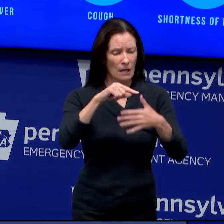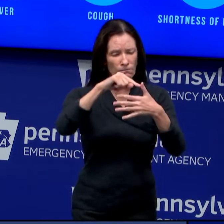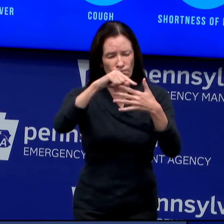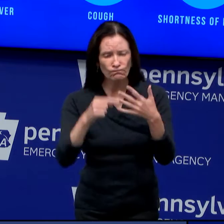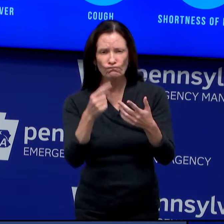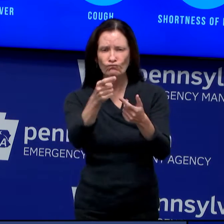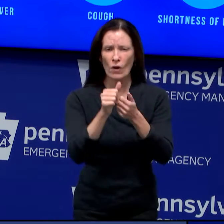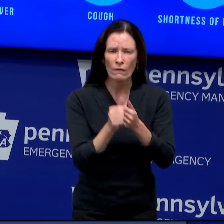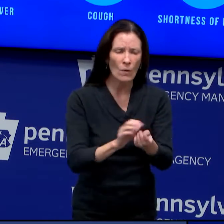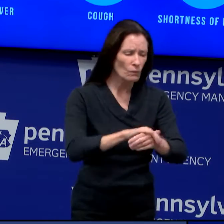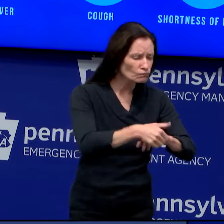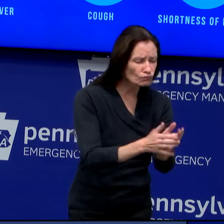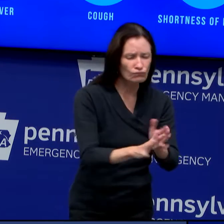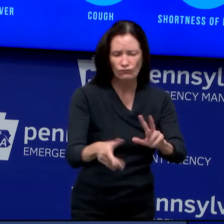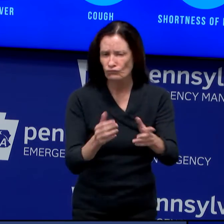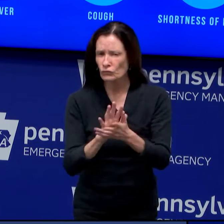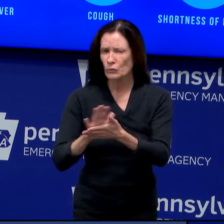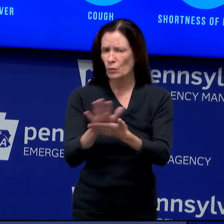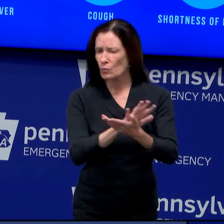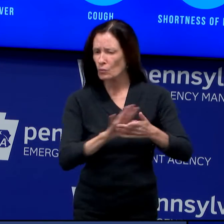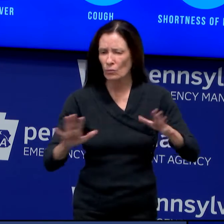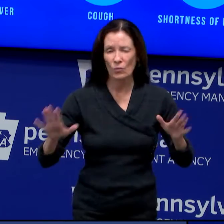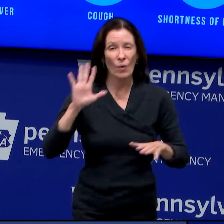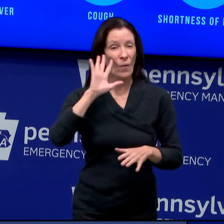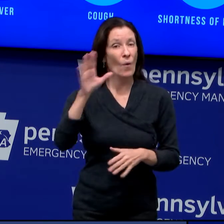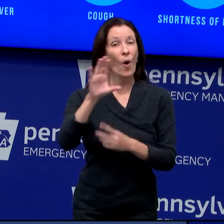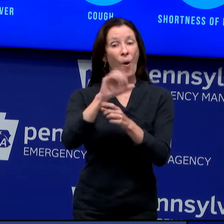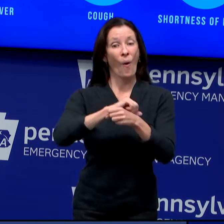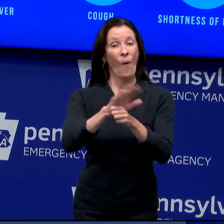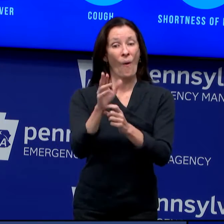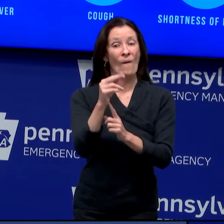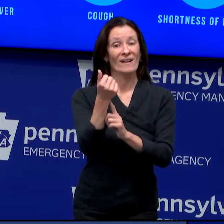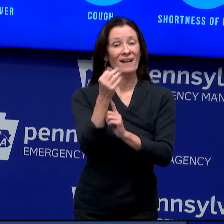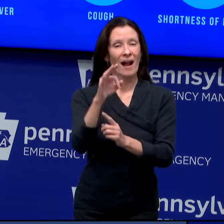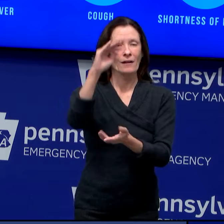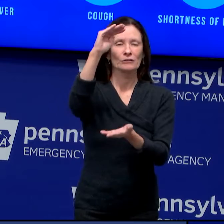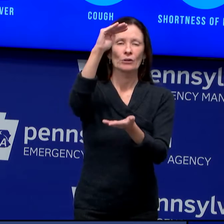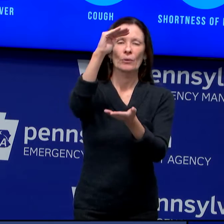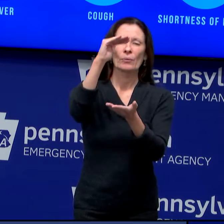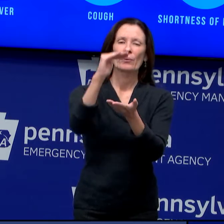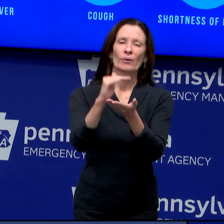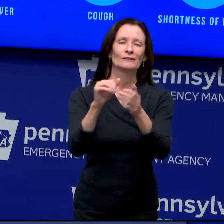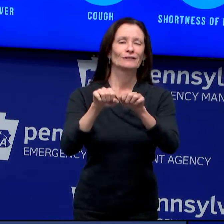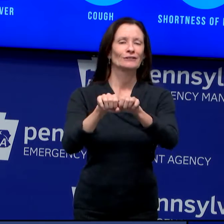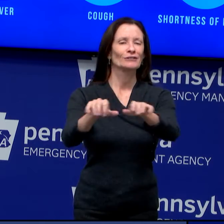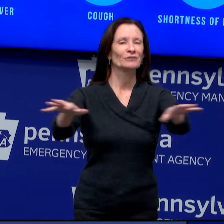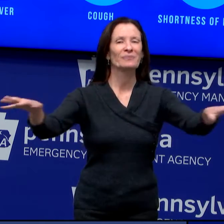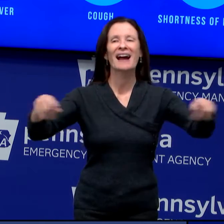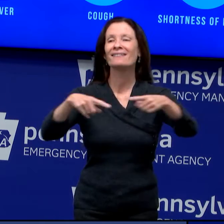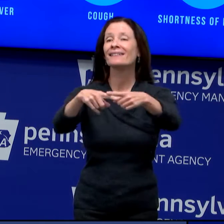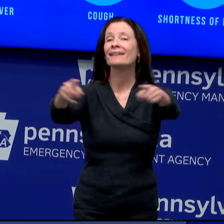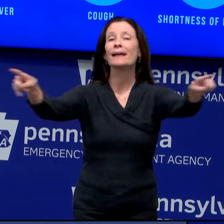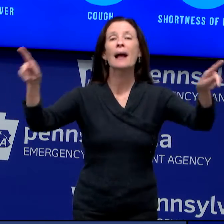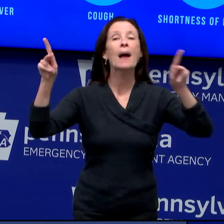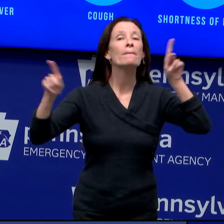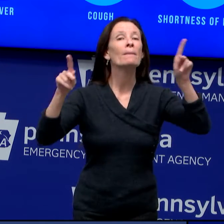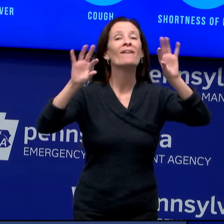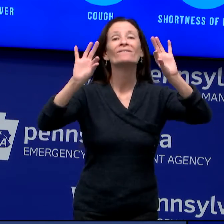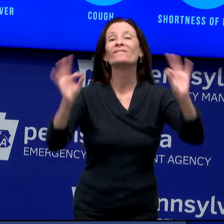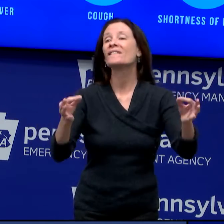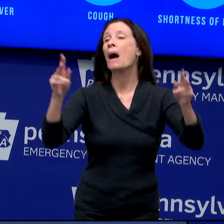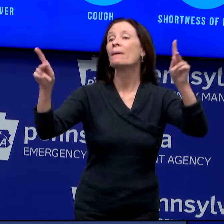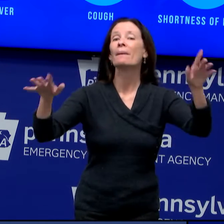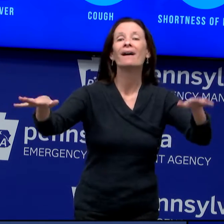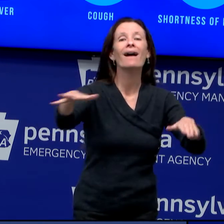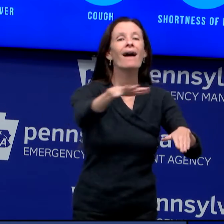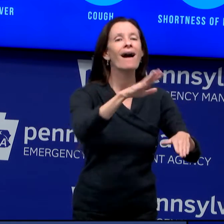virus, COVID-19, and give hope to our families and our communities that we can recover, and we